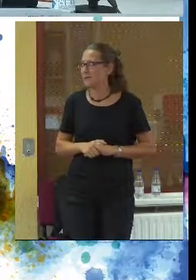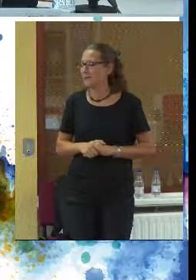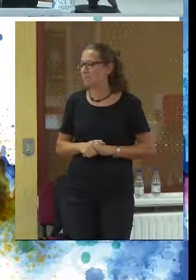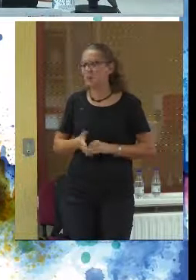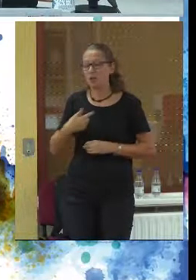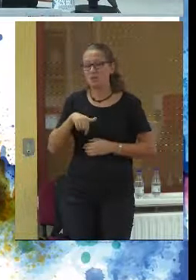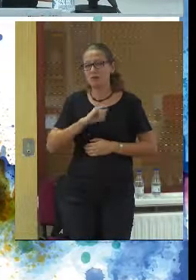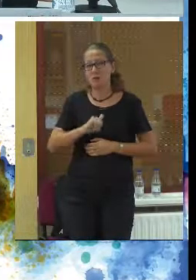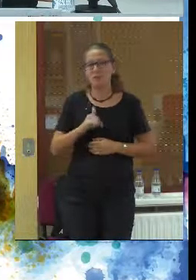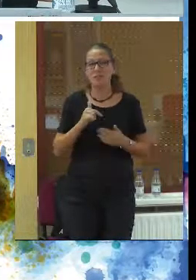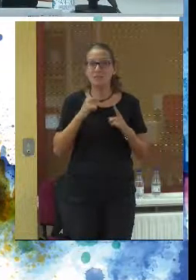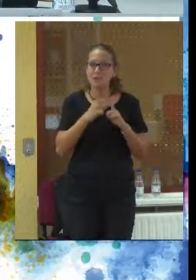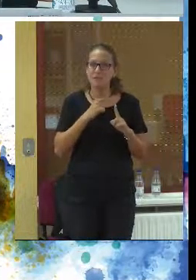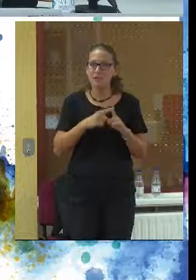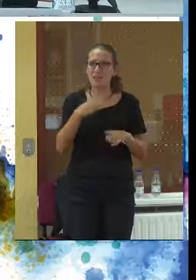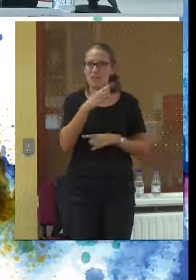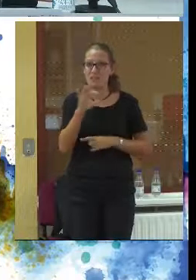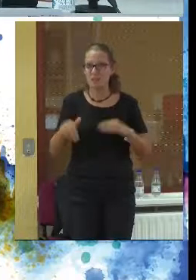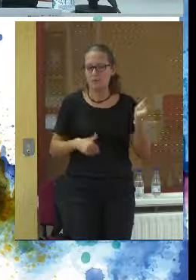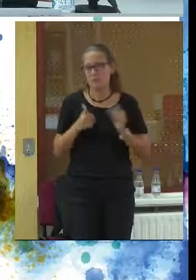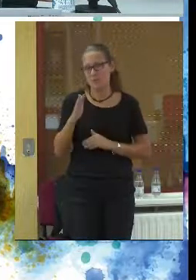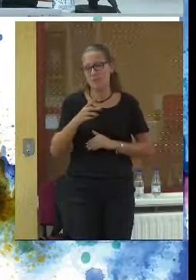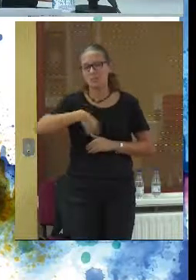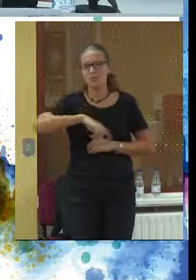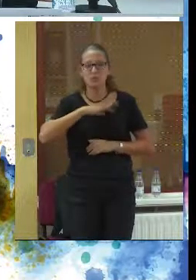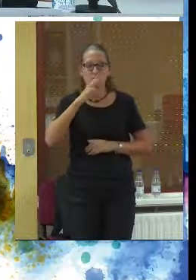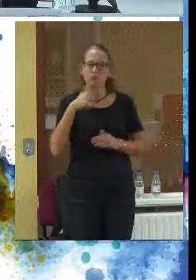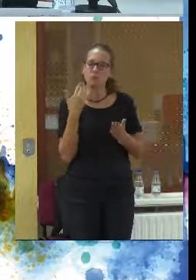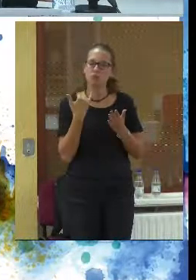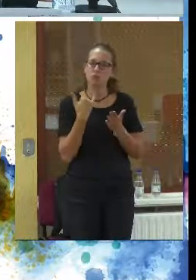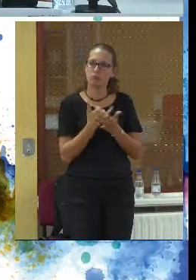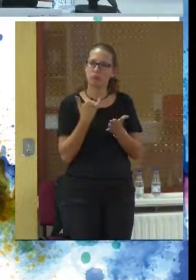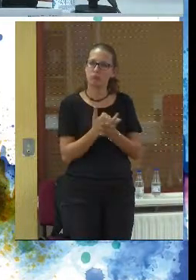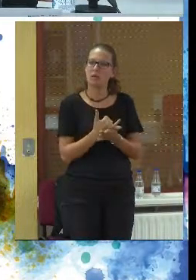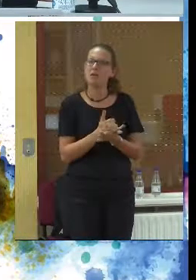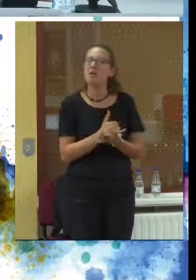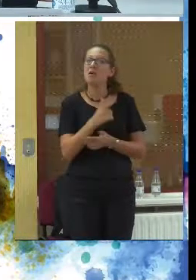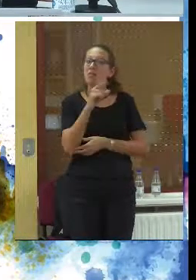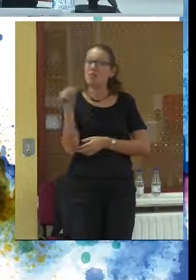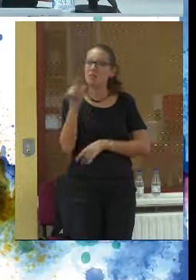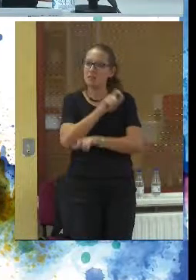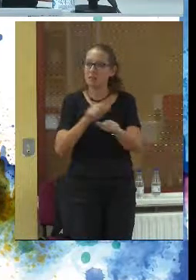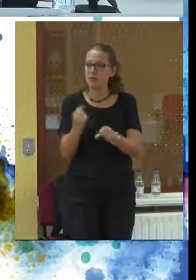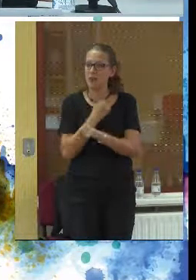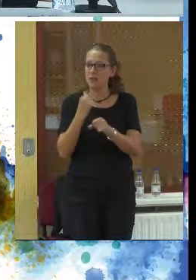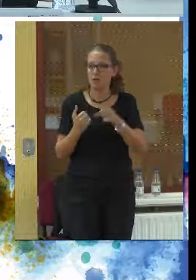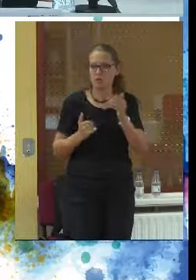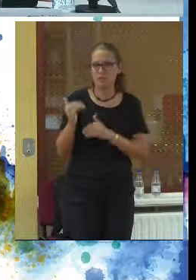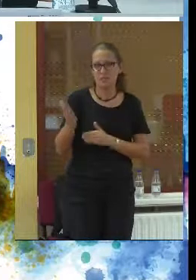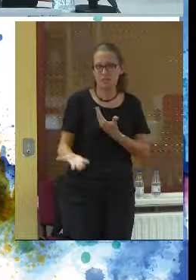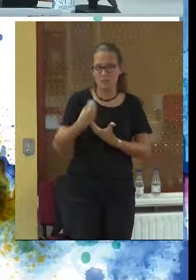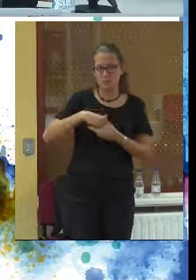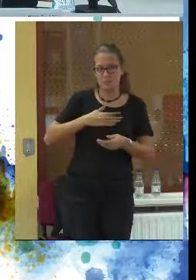We have more than 500 references that are verified as of today, and more